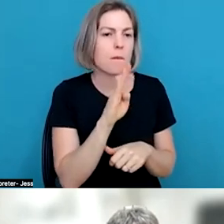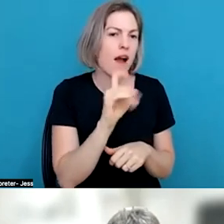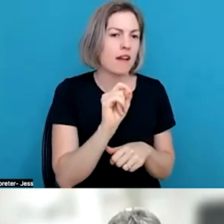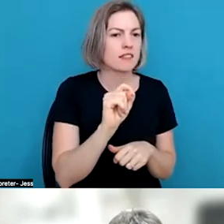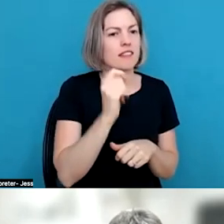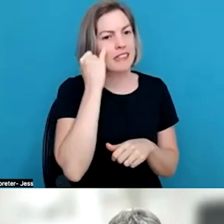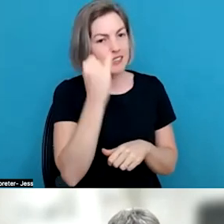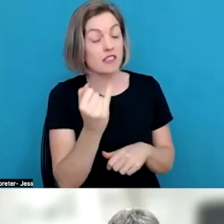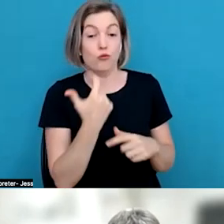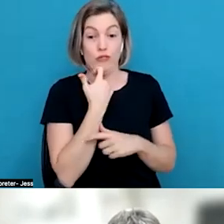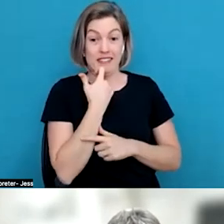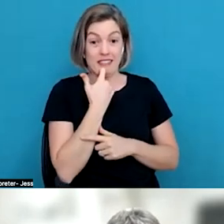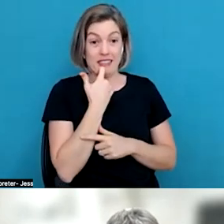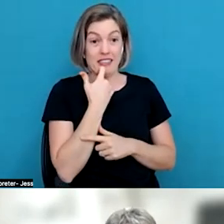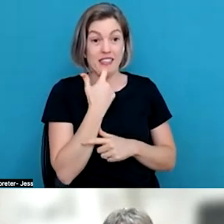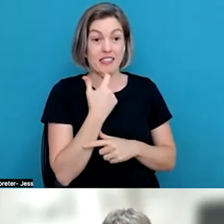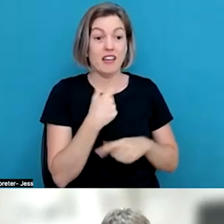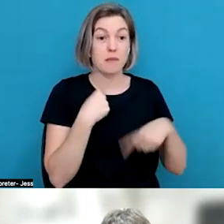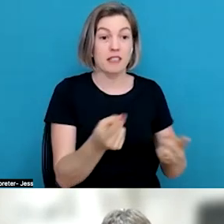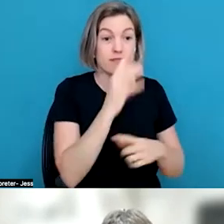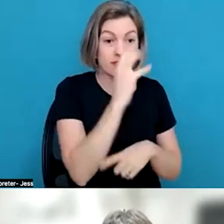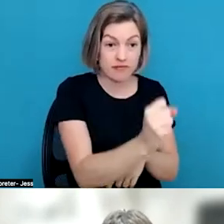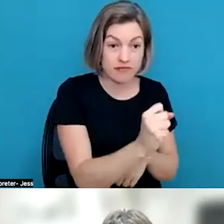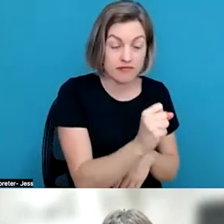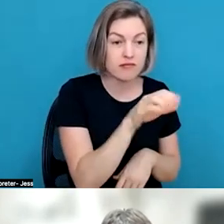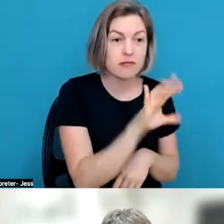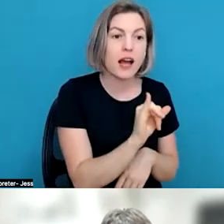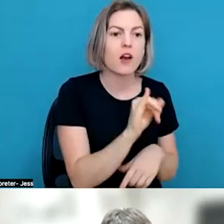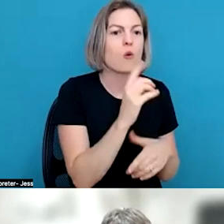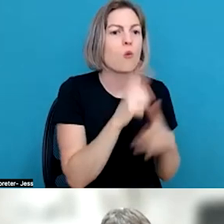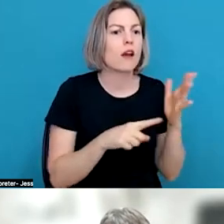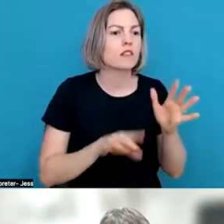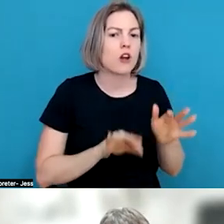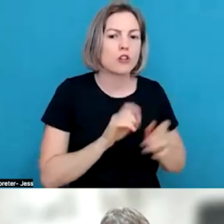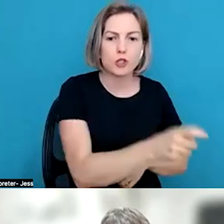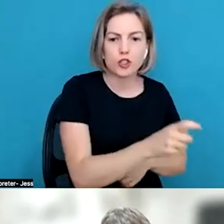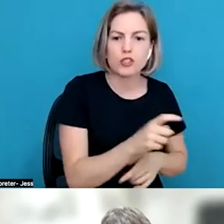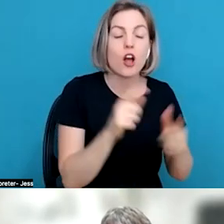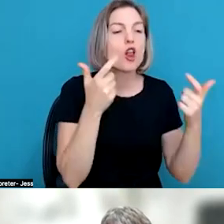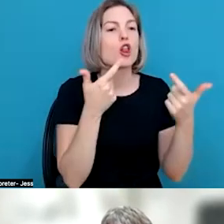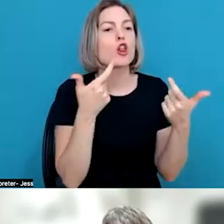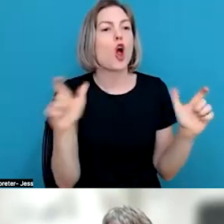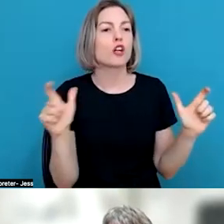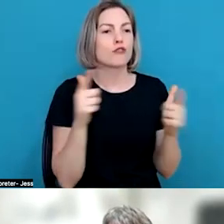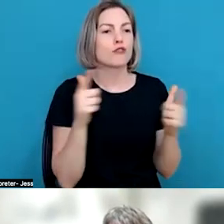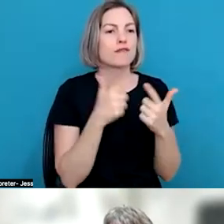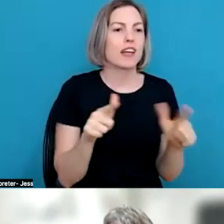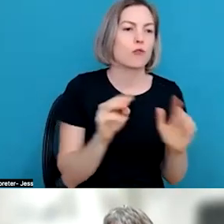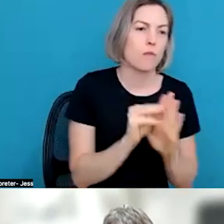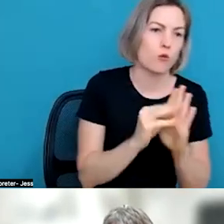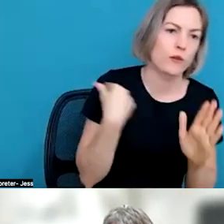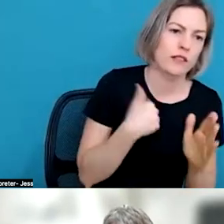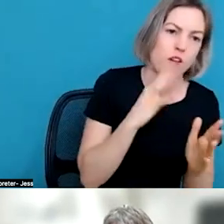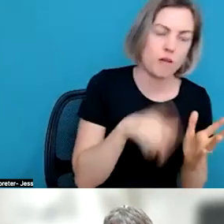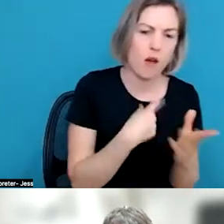particular recently I've been intrigued by what contribution the large language models that we've been talking about a bit might make